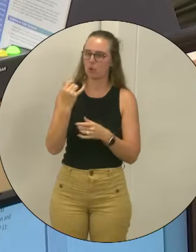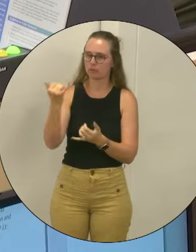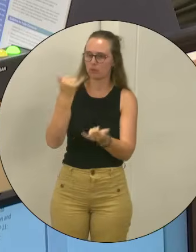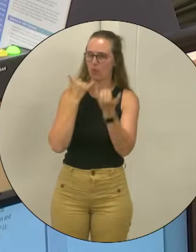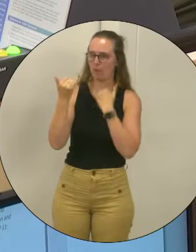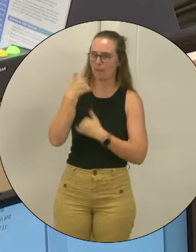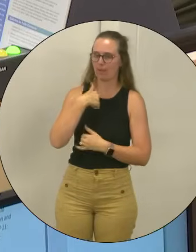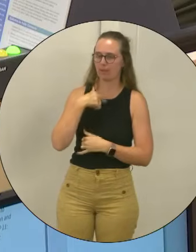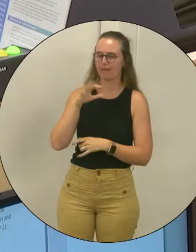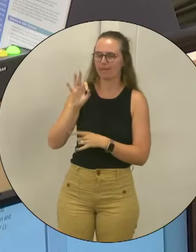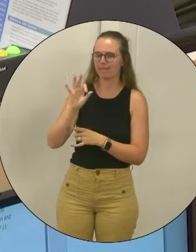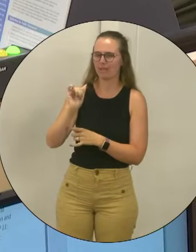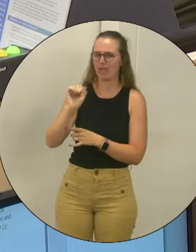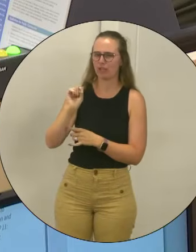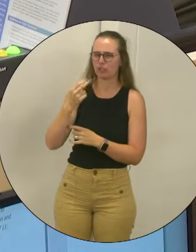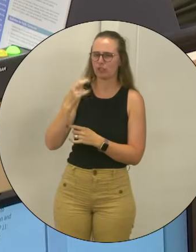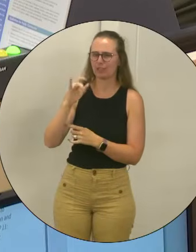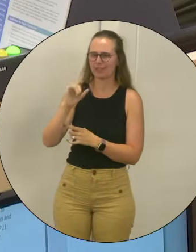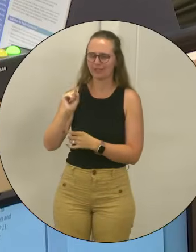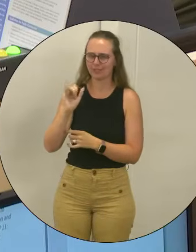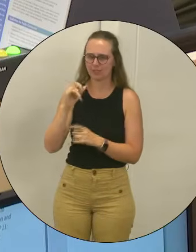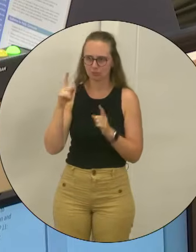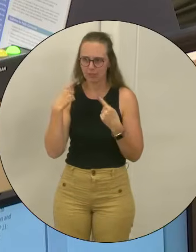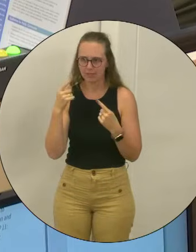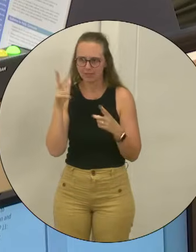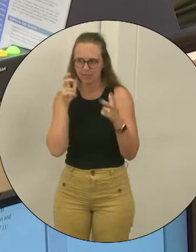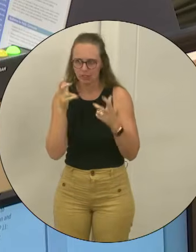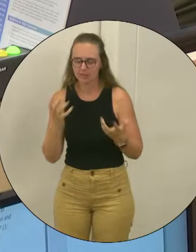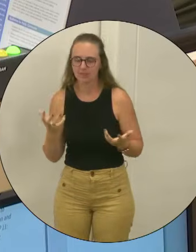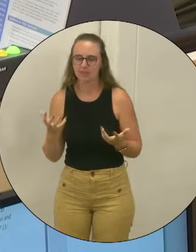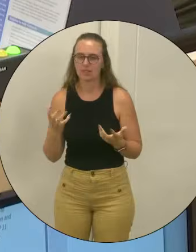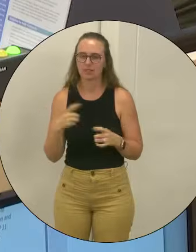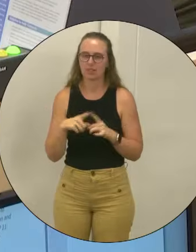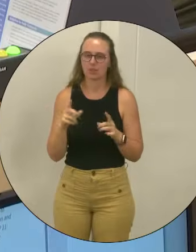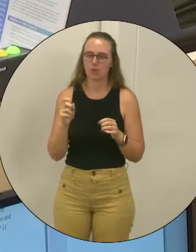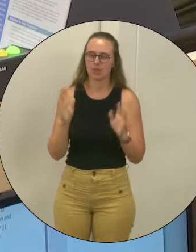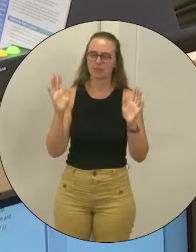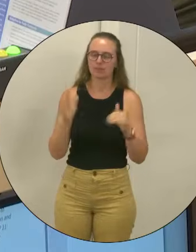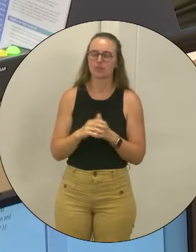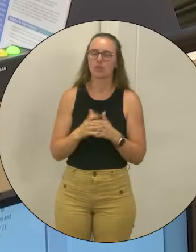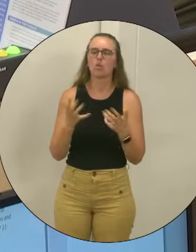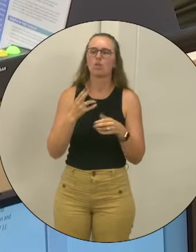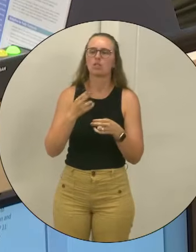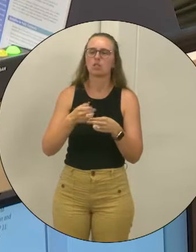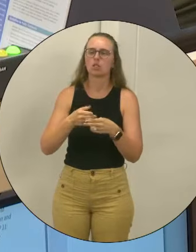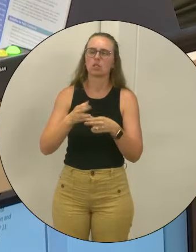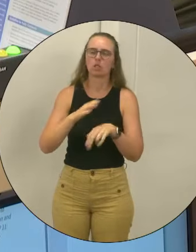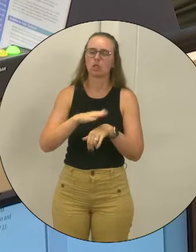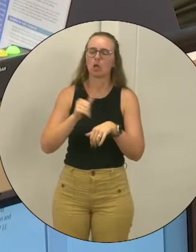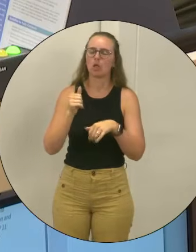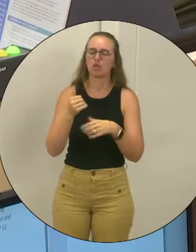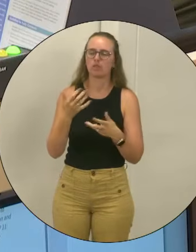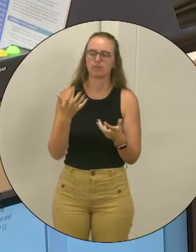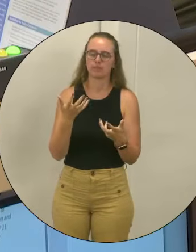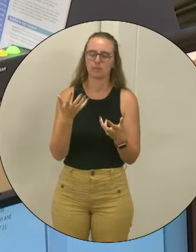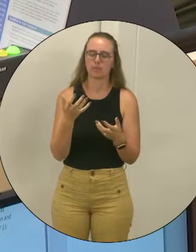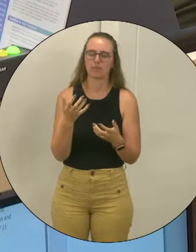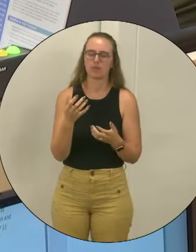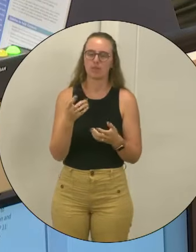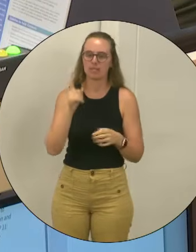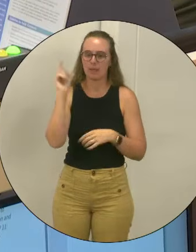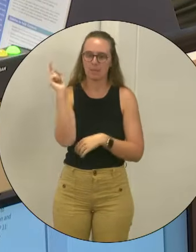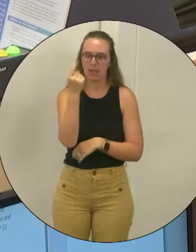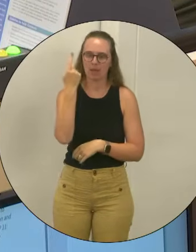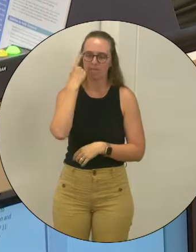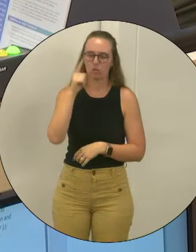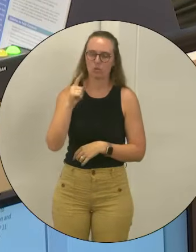a fascist, which is wild to hear, but okay. What is this call to action? What's going on? Well, there's a just demand